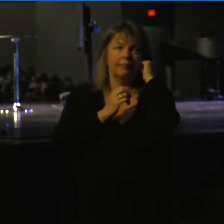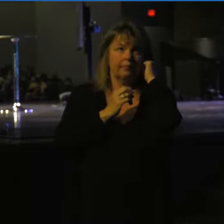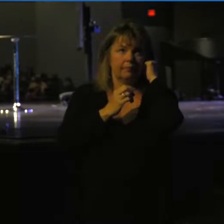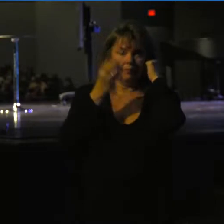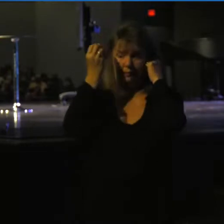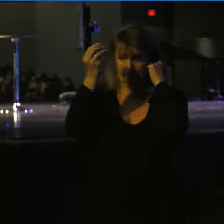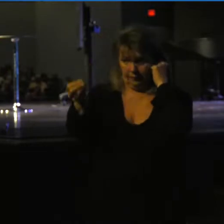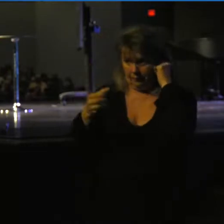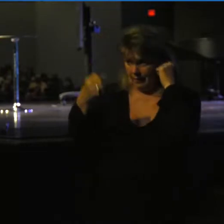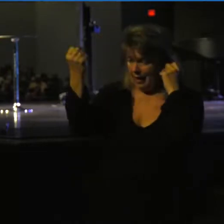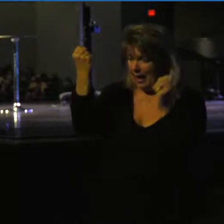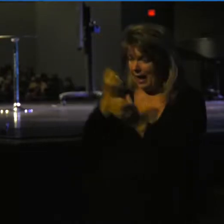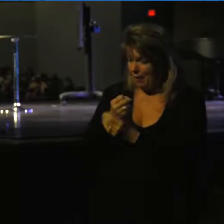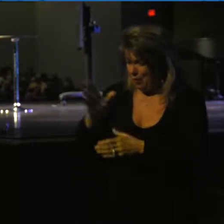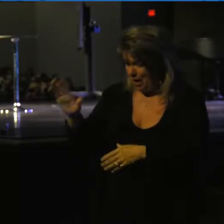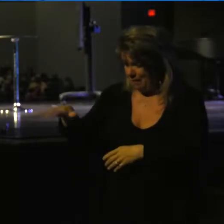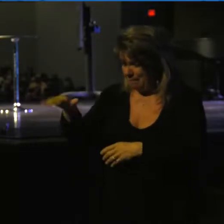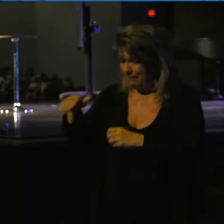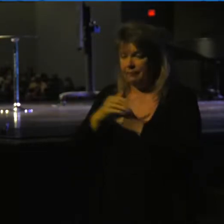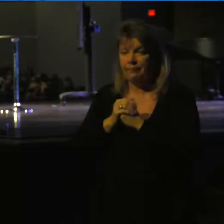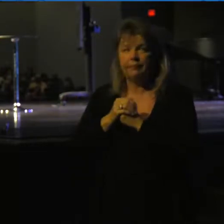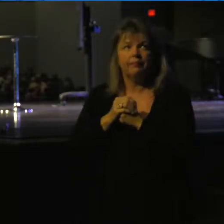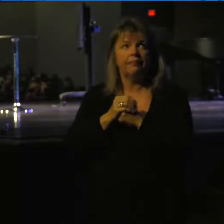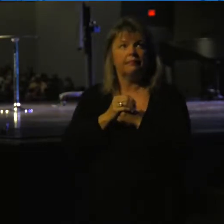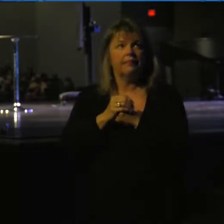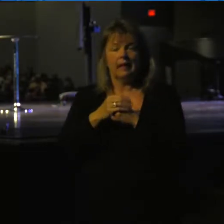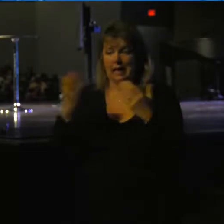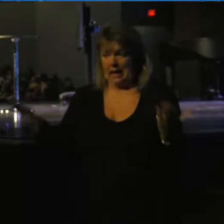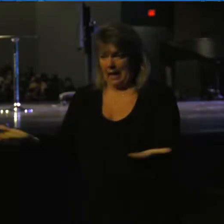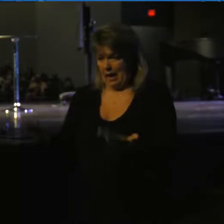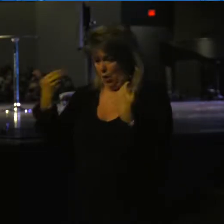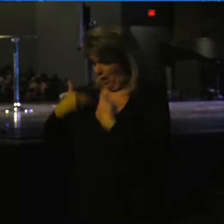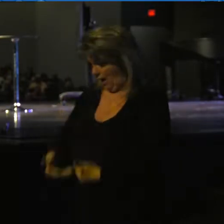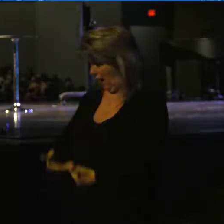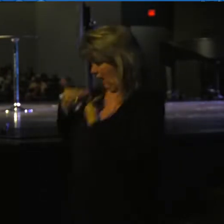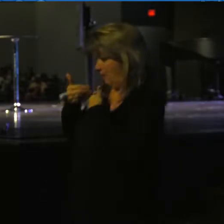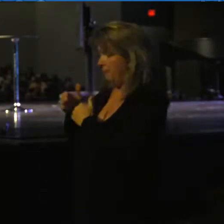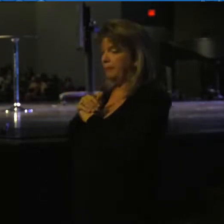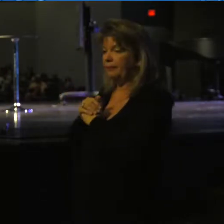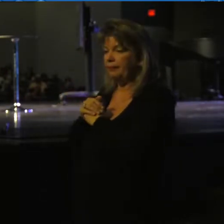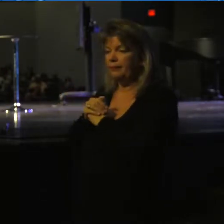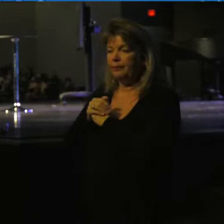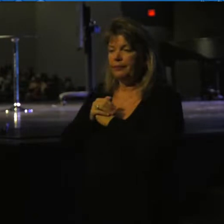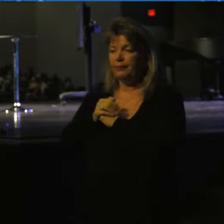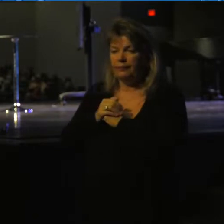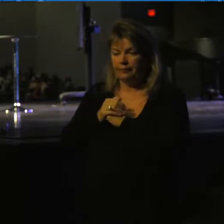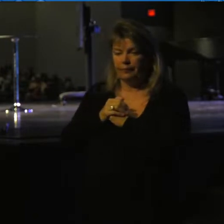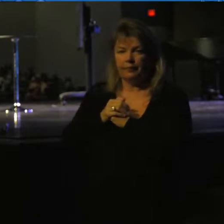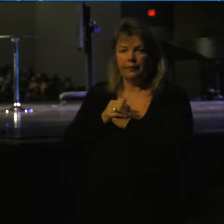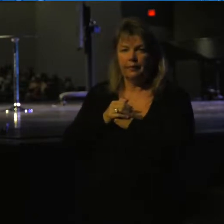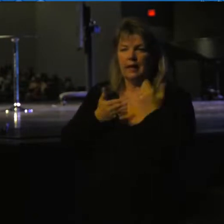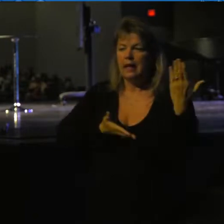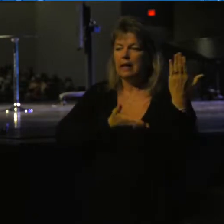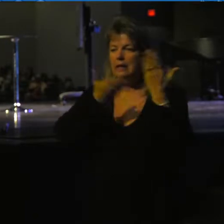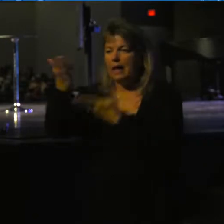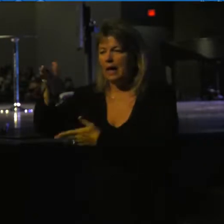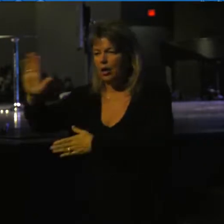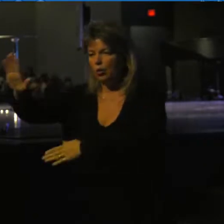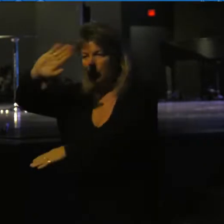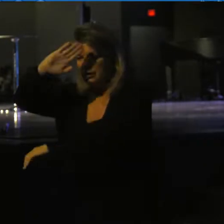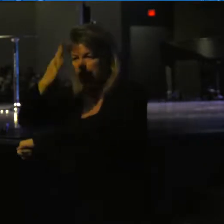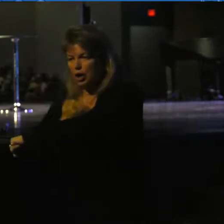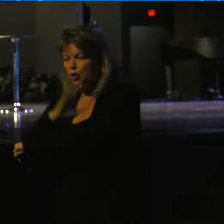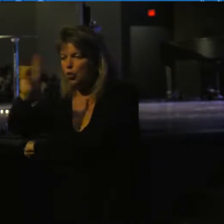him, Abraham, and he said, Here I am. And he said, Take your son,